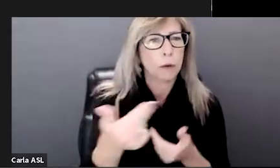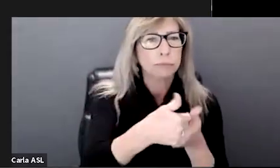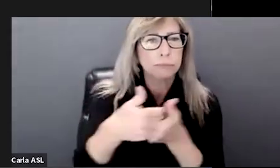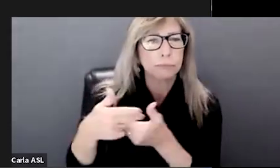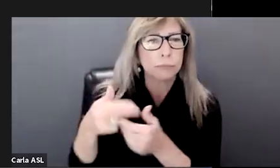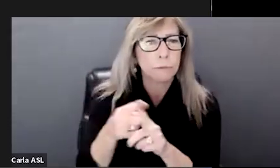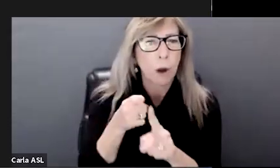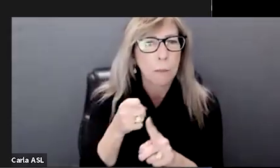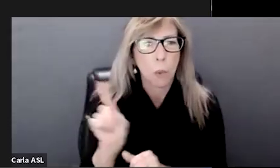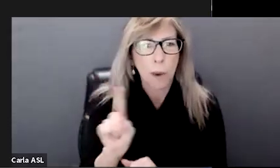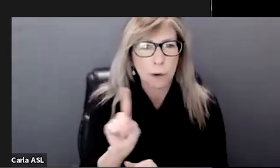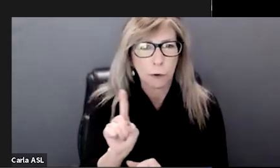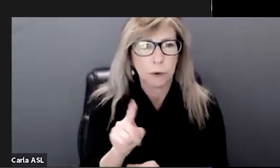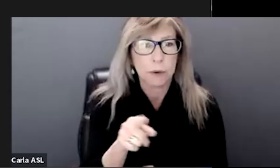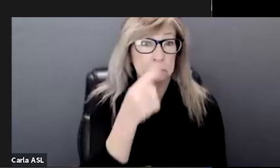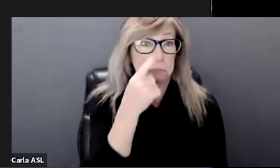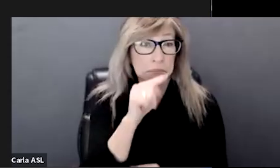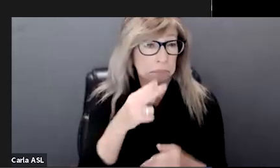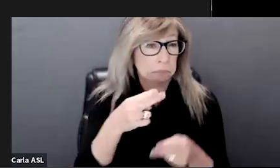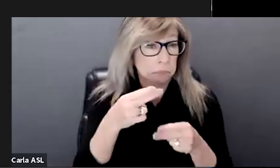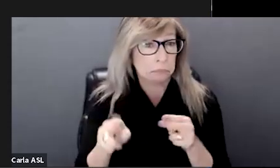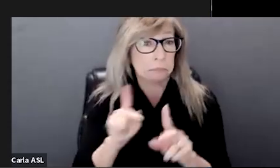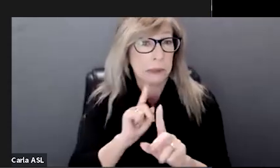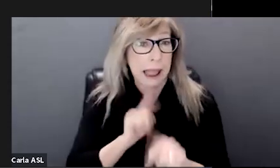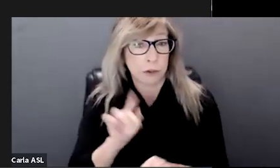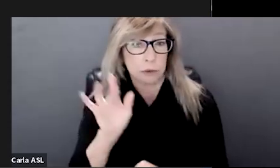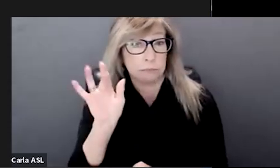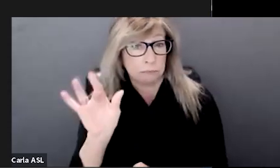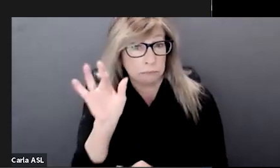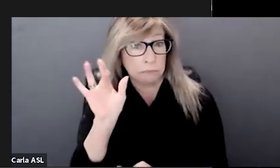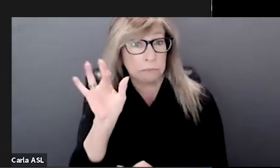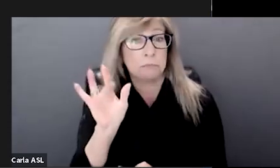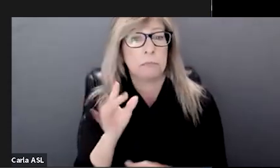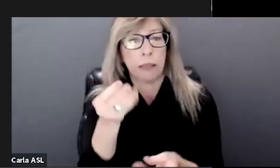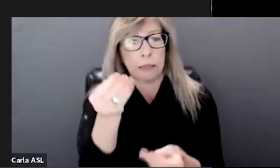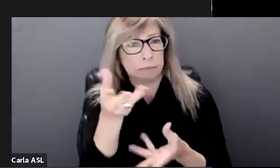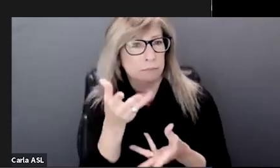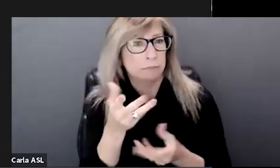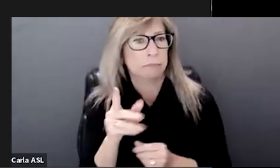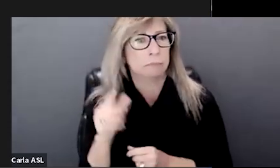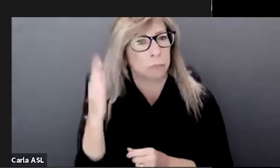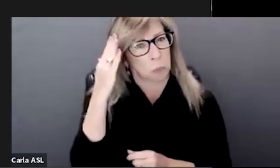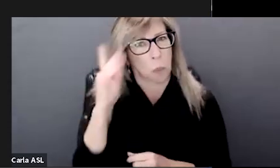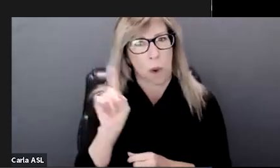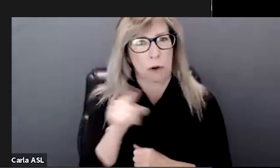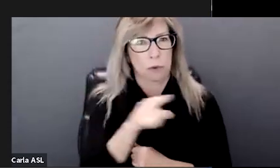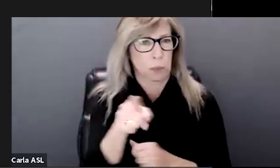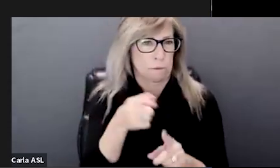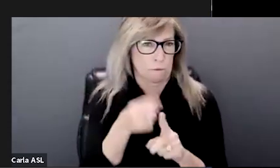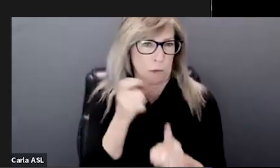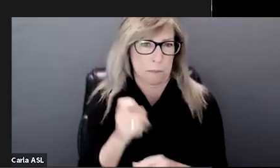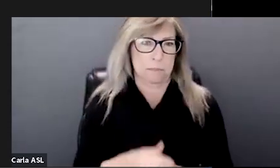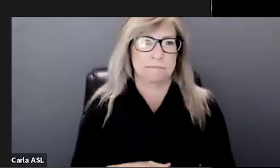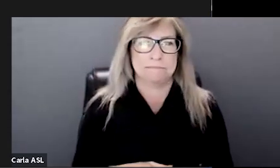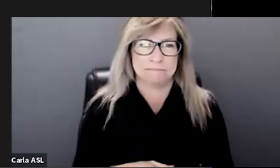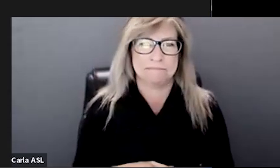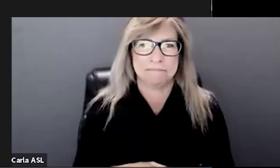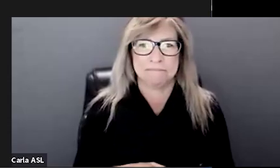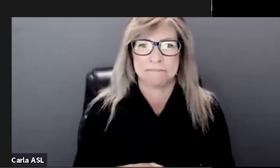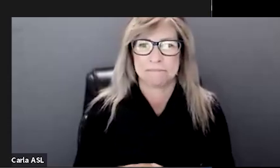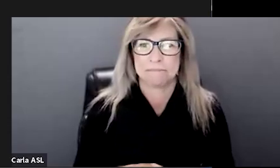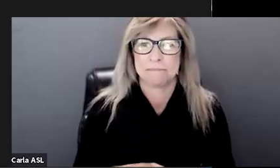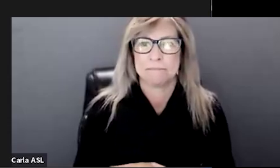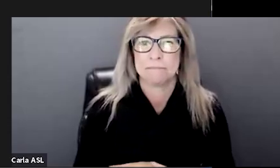today from. So if you don't mind taking that moment to let us know where you're joining today, that would be wonderful. And while